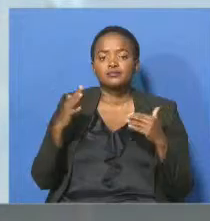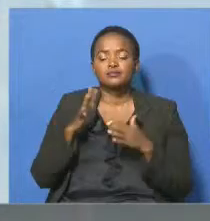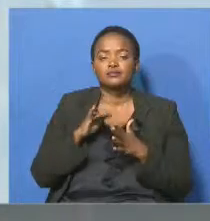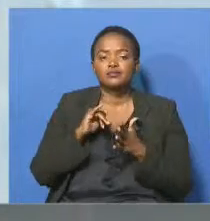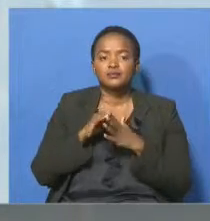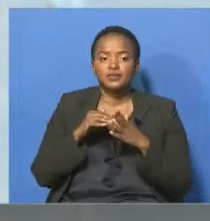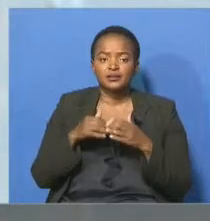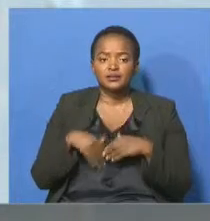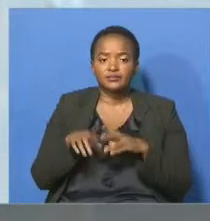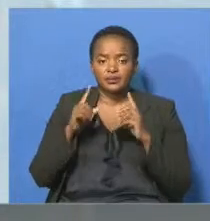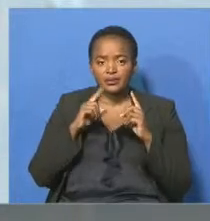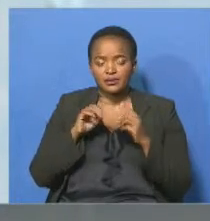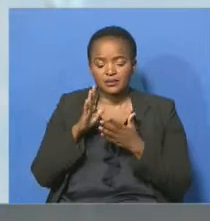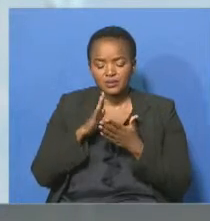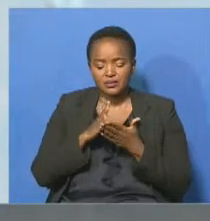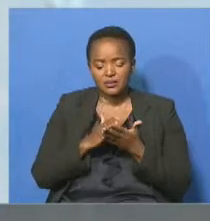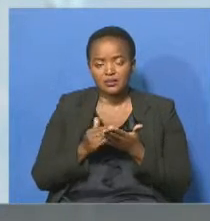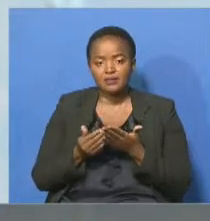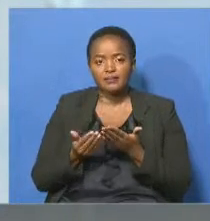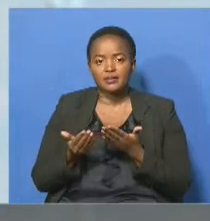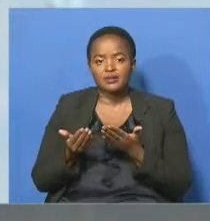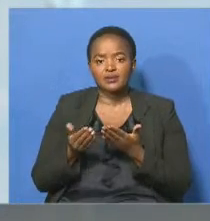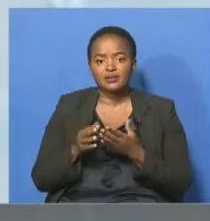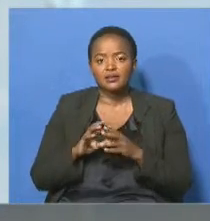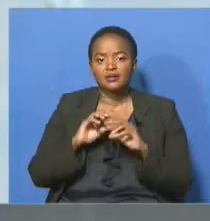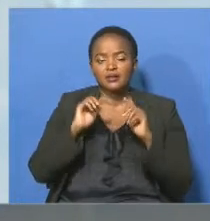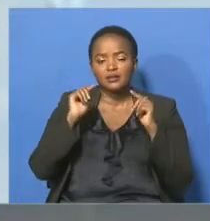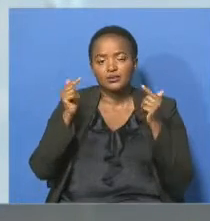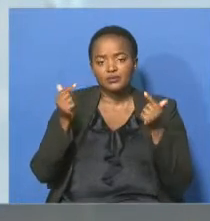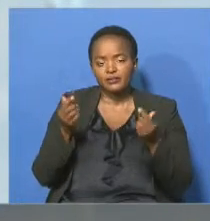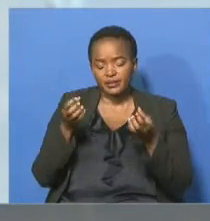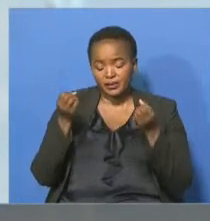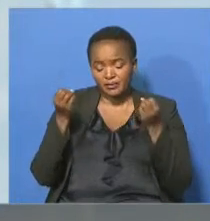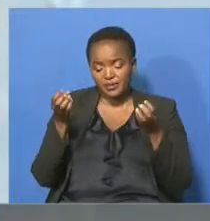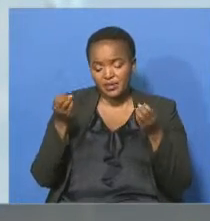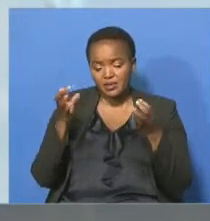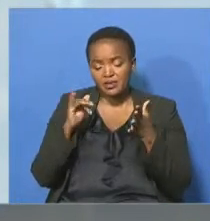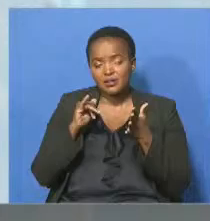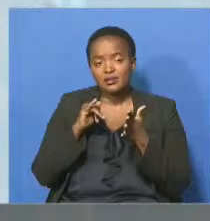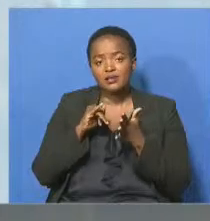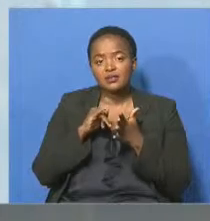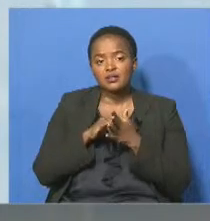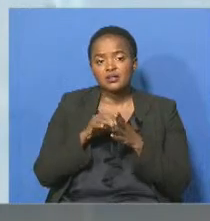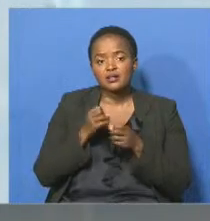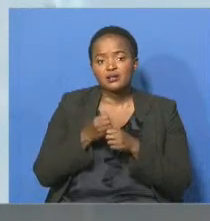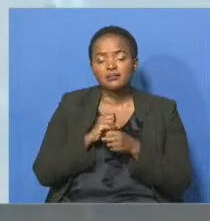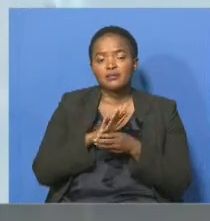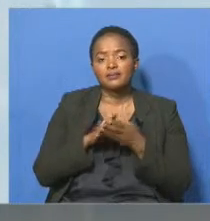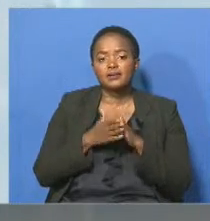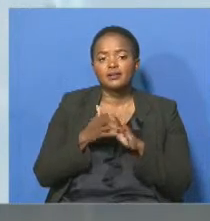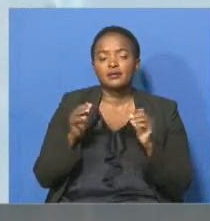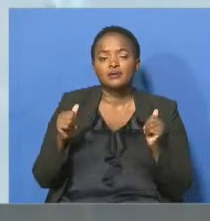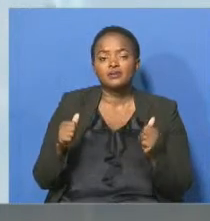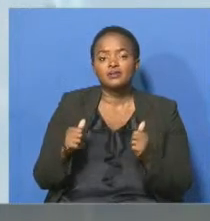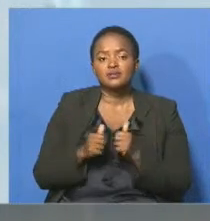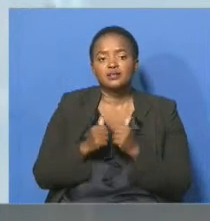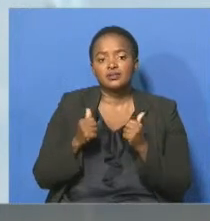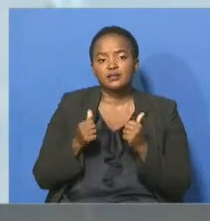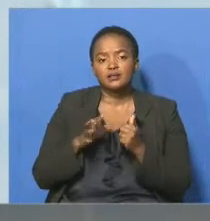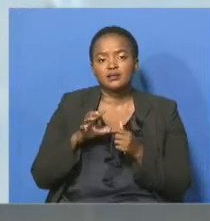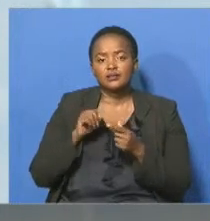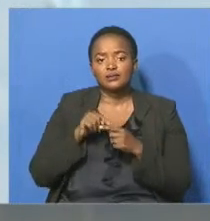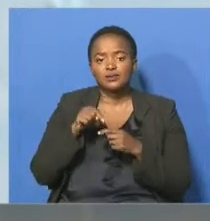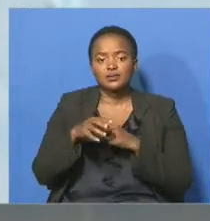wa amile dintlha dingwe kgotsa setlhogo sa dintlha tse dintsinyana tse di tsisang pitlagano e tona thata